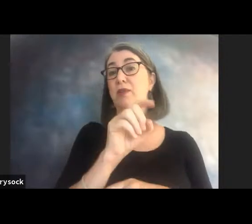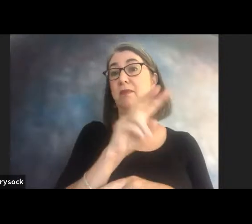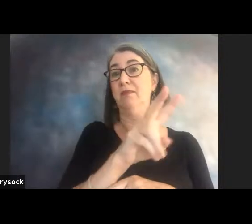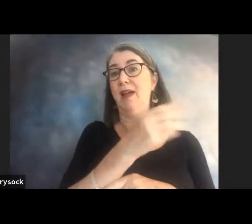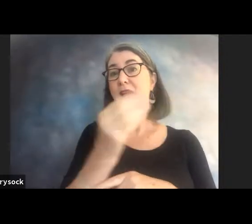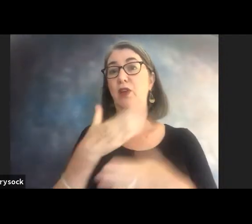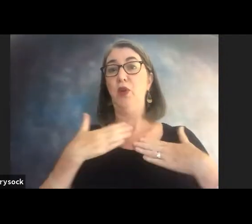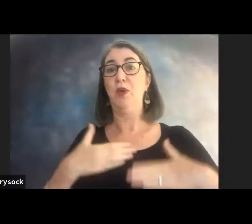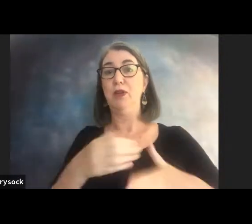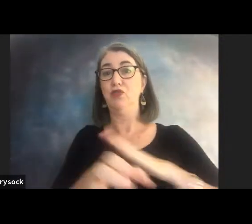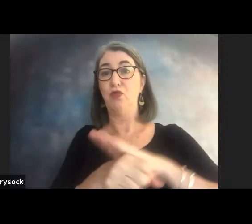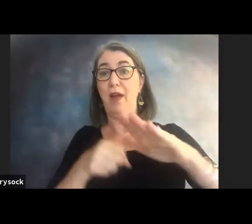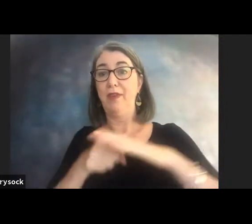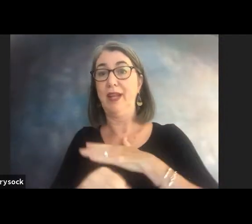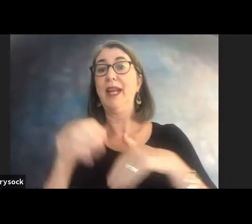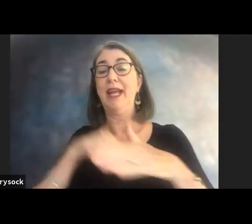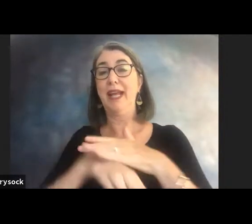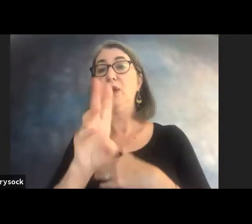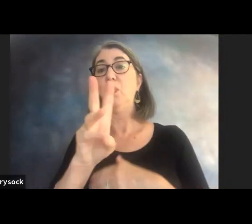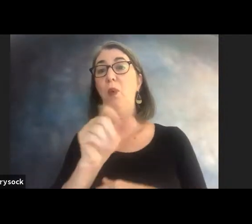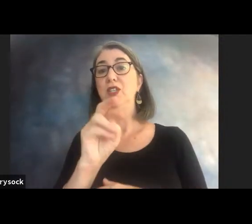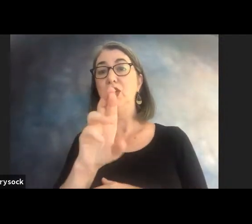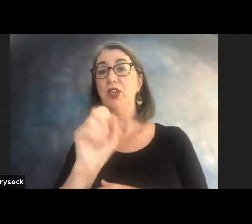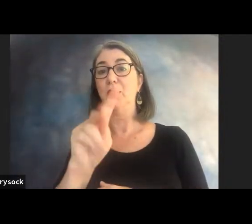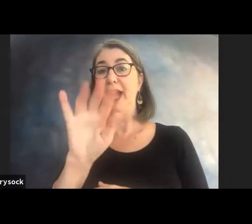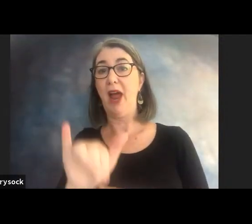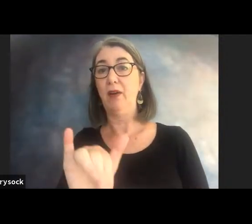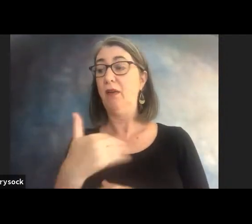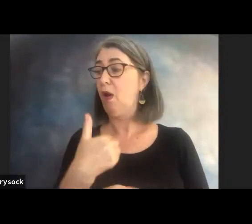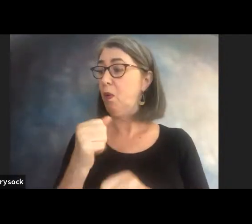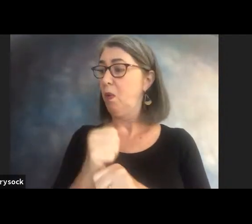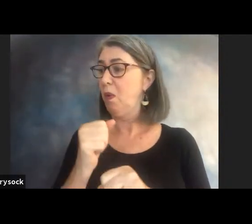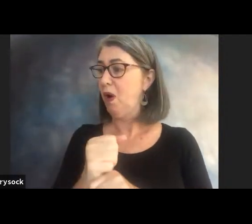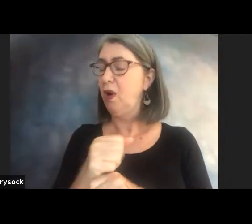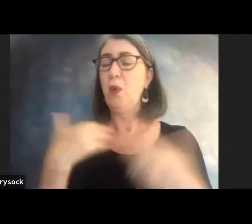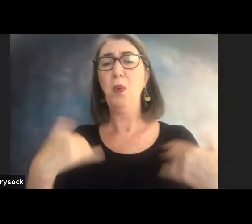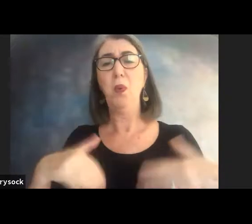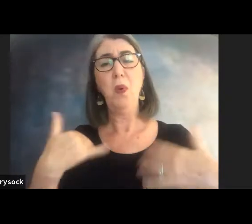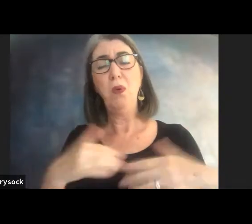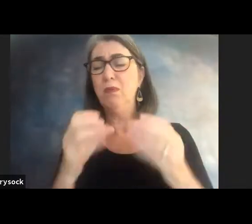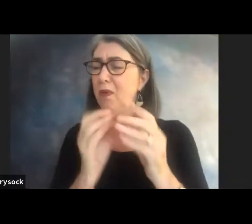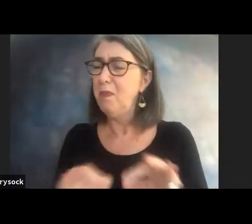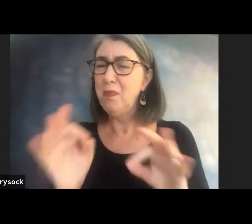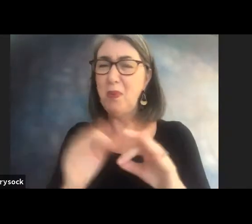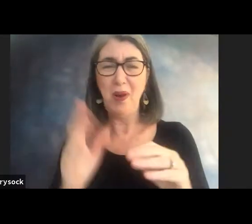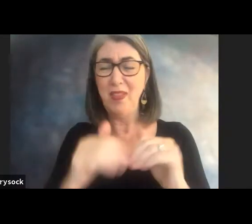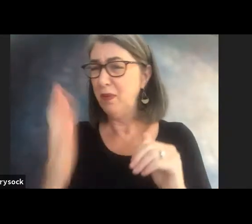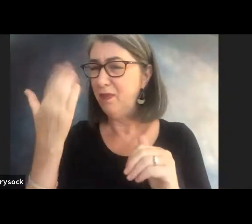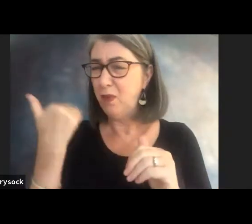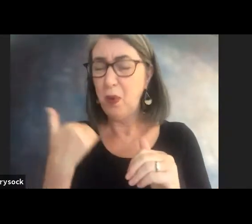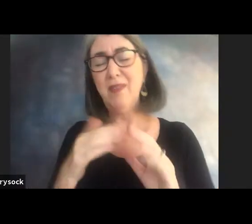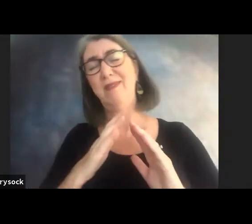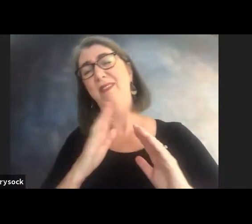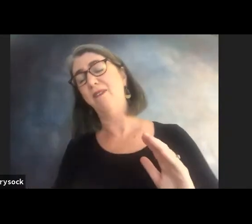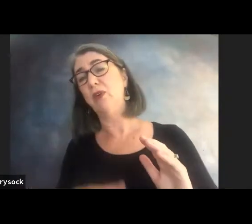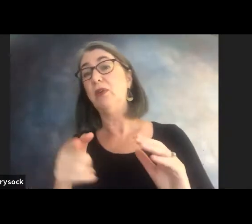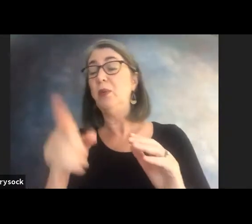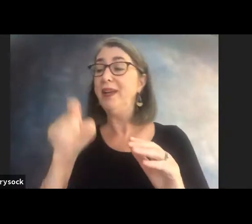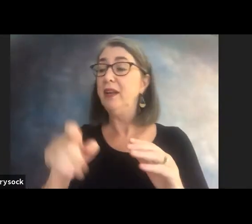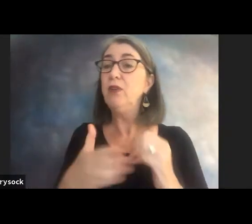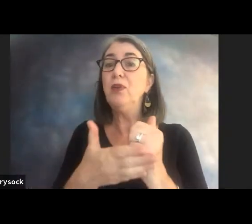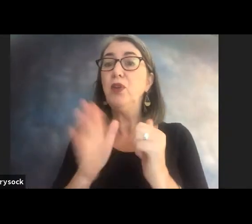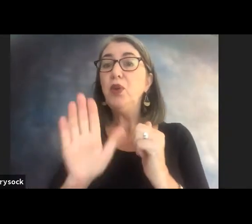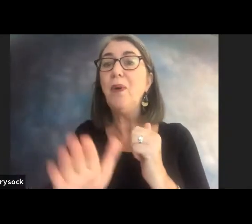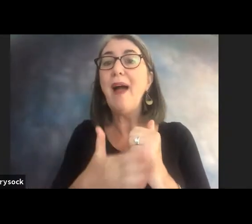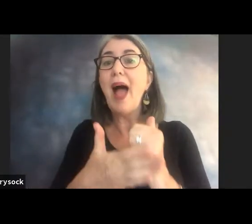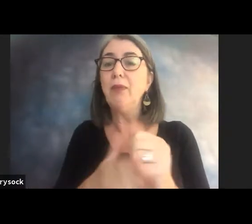human trafficking in Westchester County. Our work has never been more important than before, and we need your help to